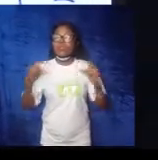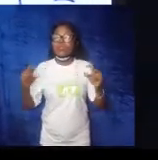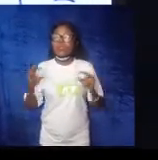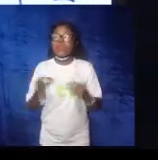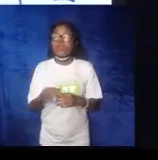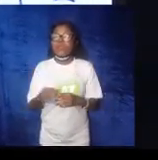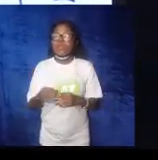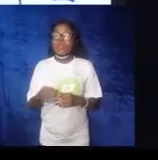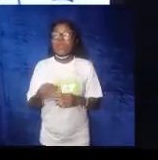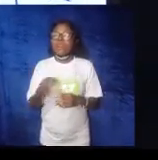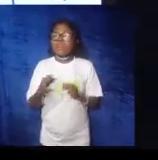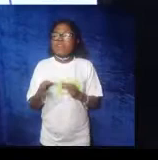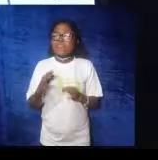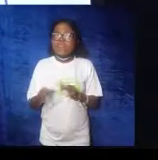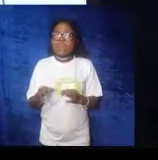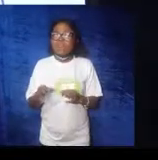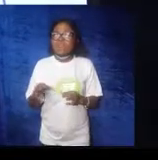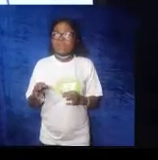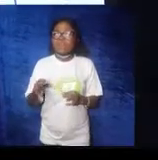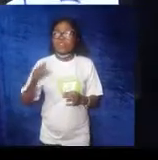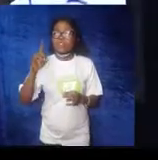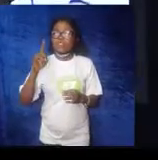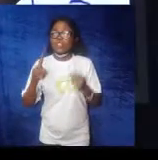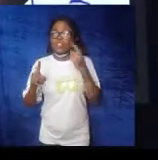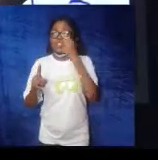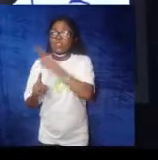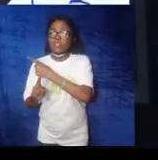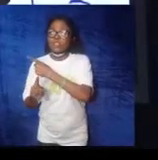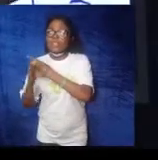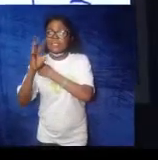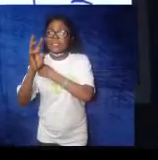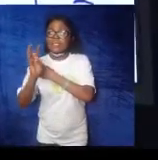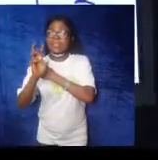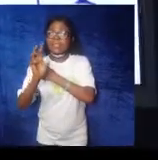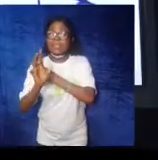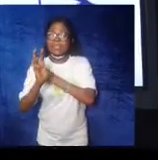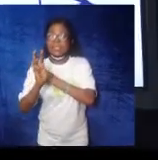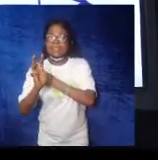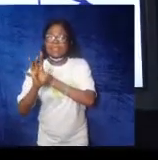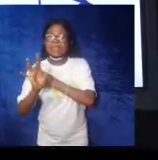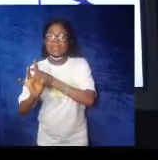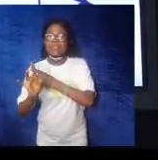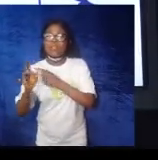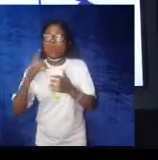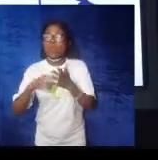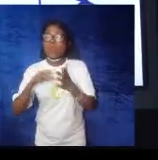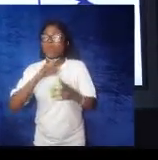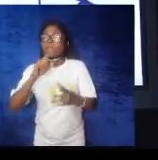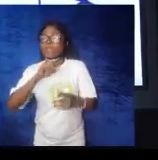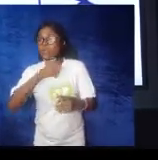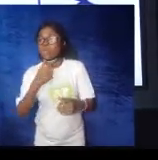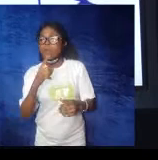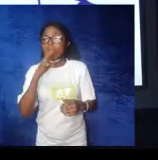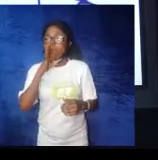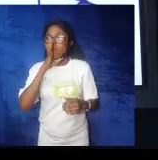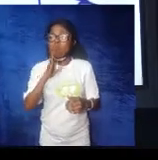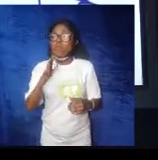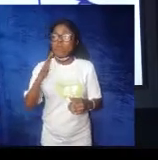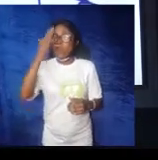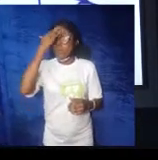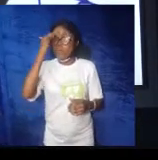line. Now, if this is 68, what will this angle be? Remember open and close? What is the